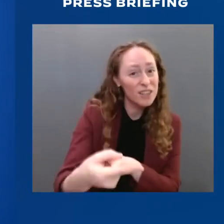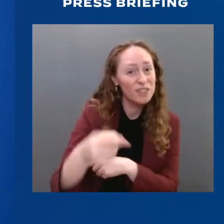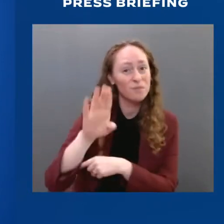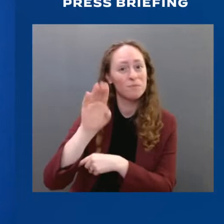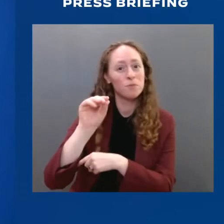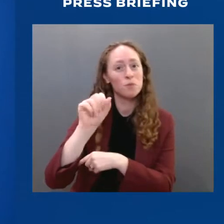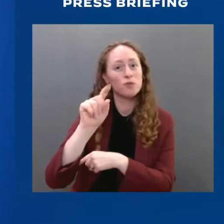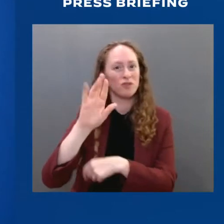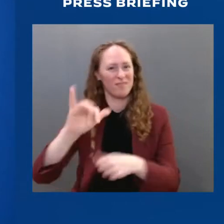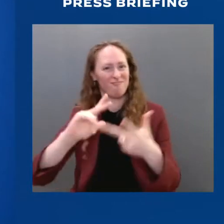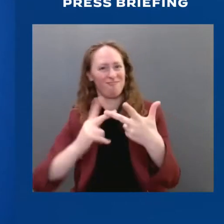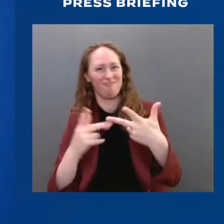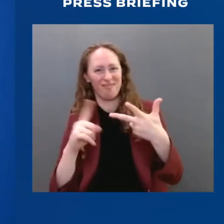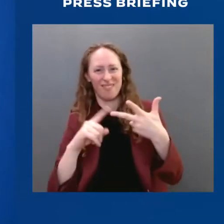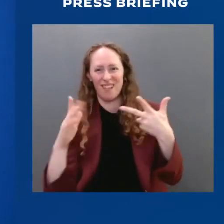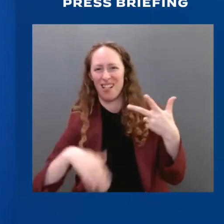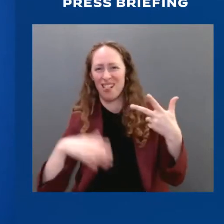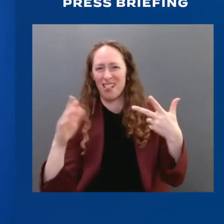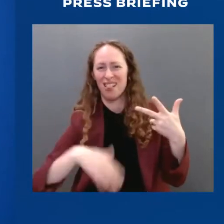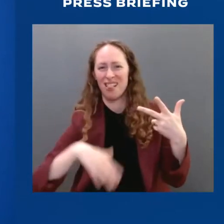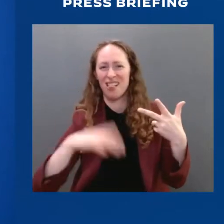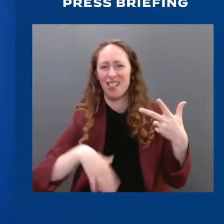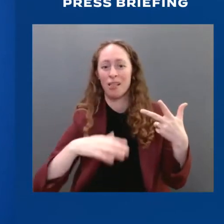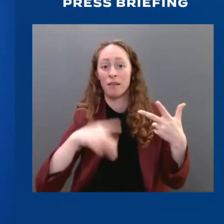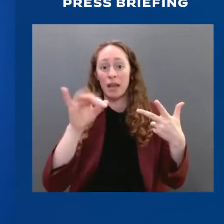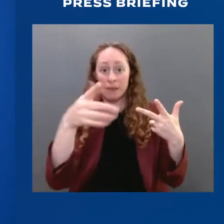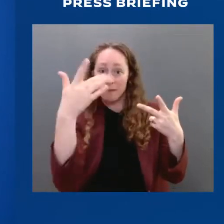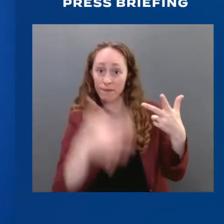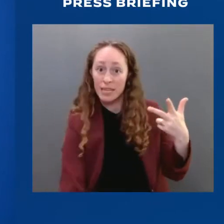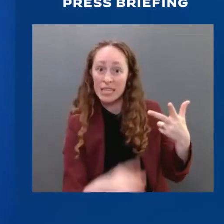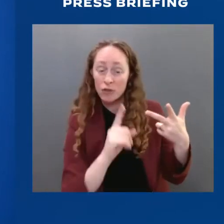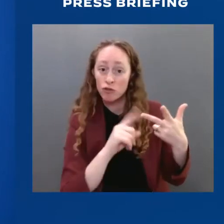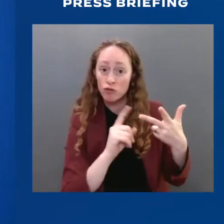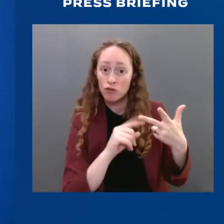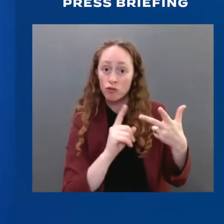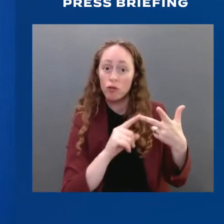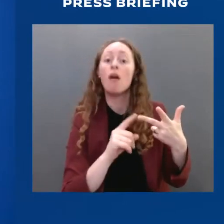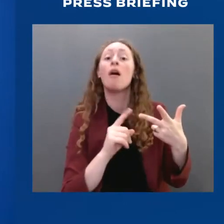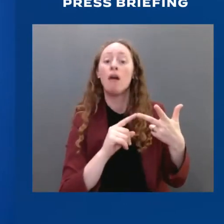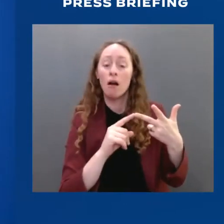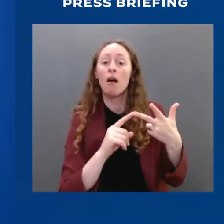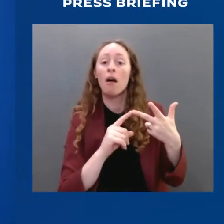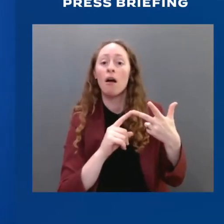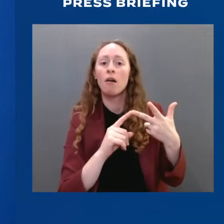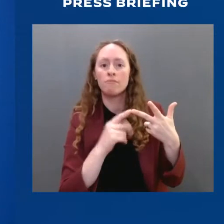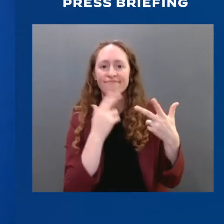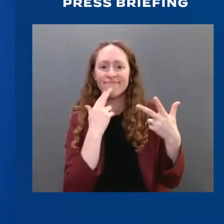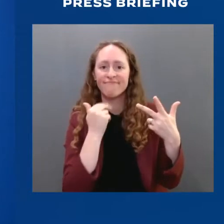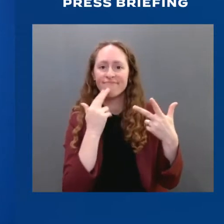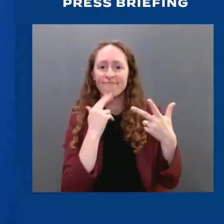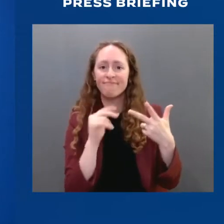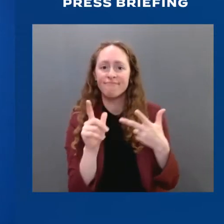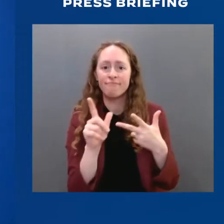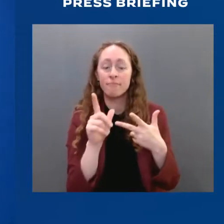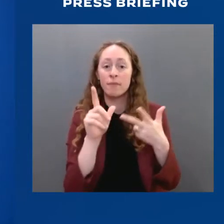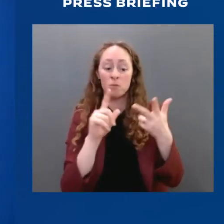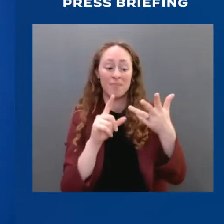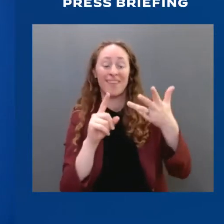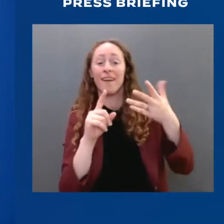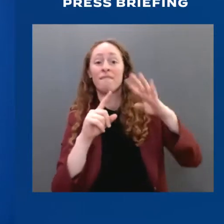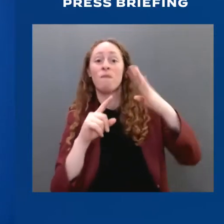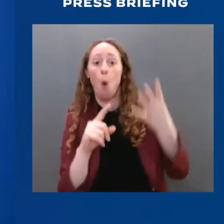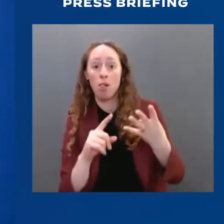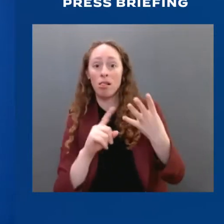of those over 50 have received a second booster dose. And of those over the age of 65, only 34%